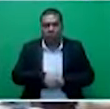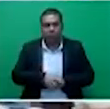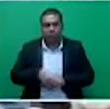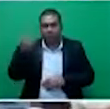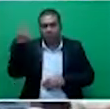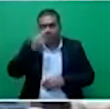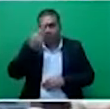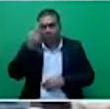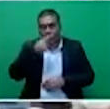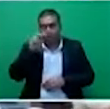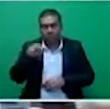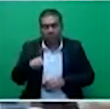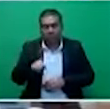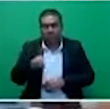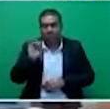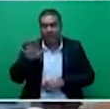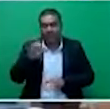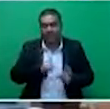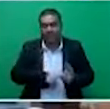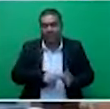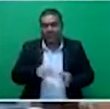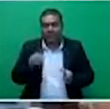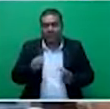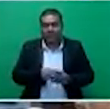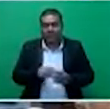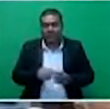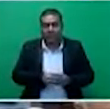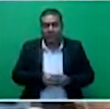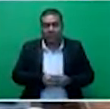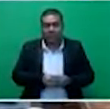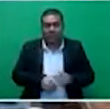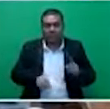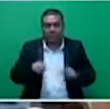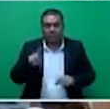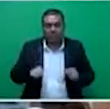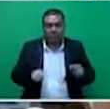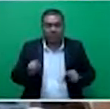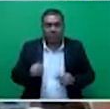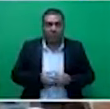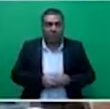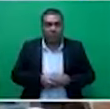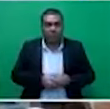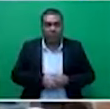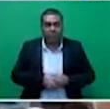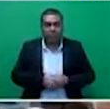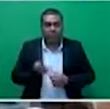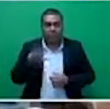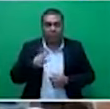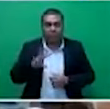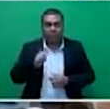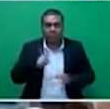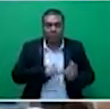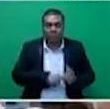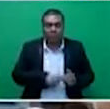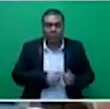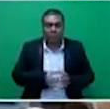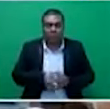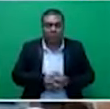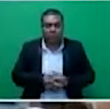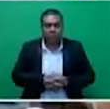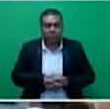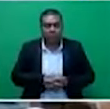This risk profile of the 5-year bond was far riskier compared to the JICA debt we have borrowed with payments spread over 40 years and interest costs at